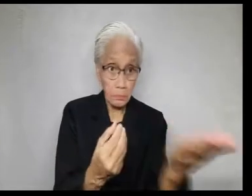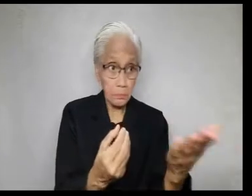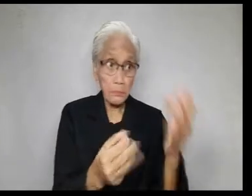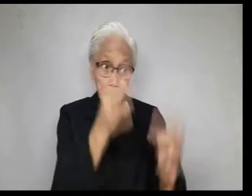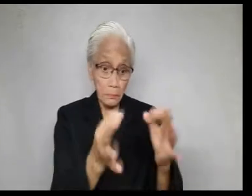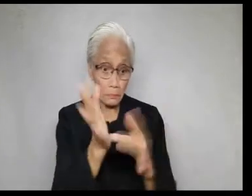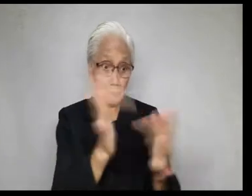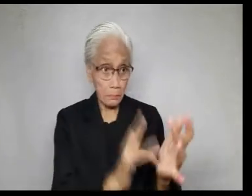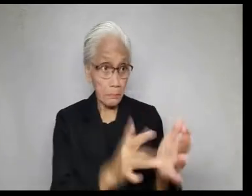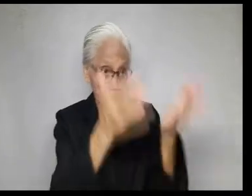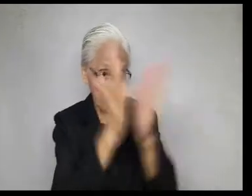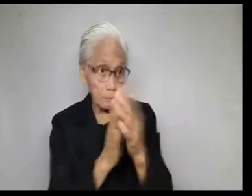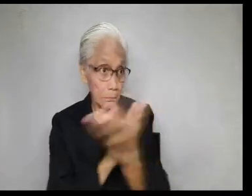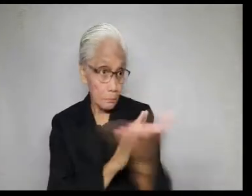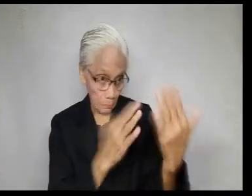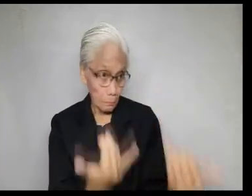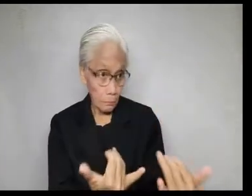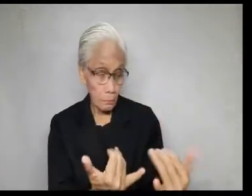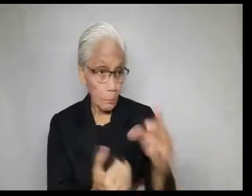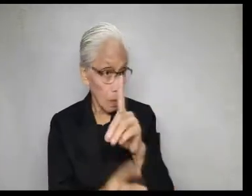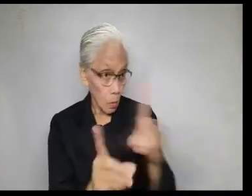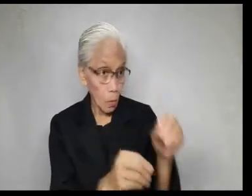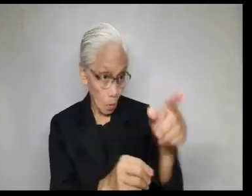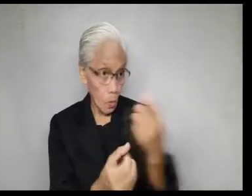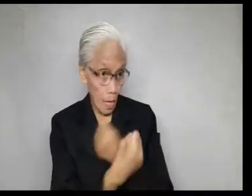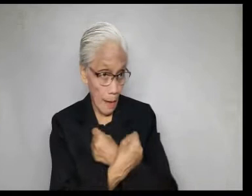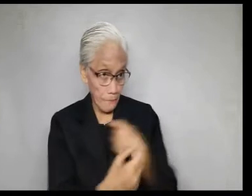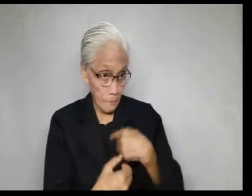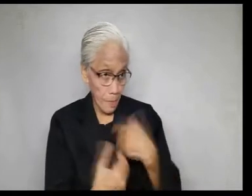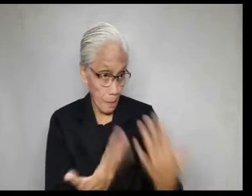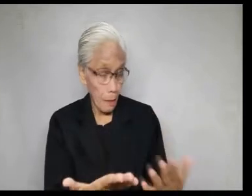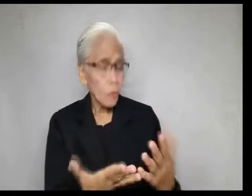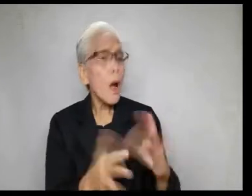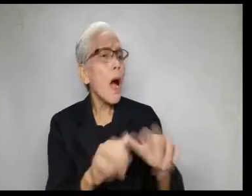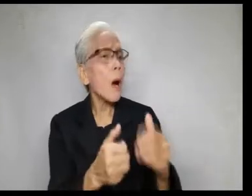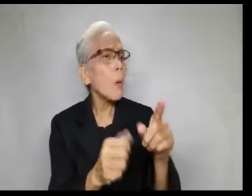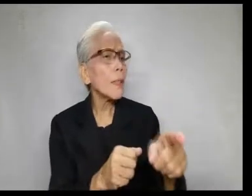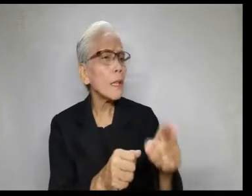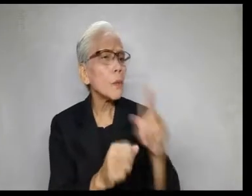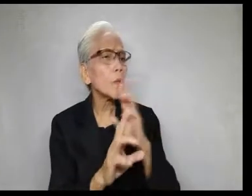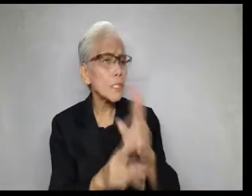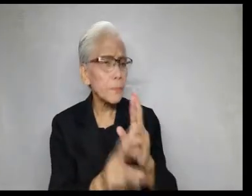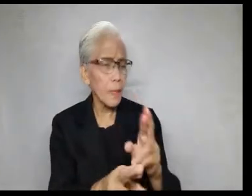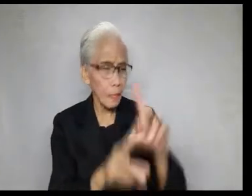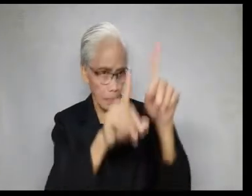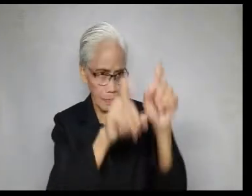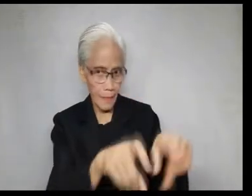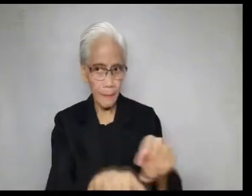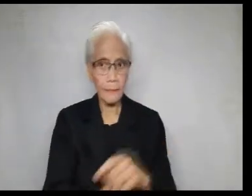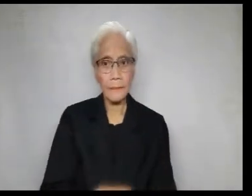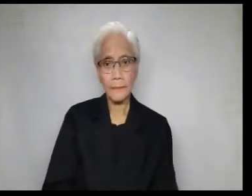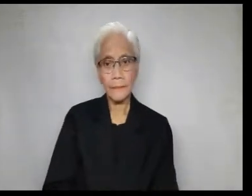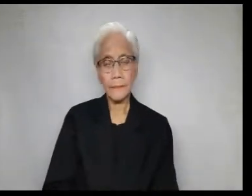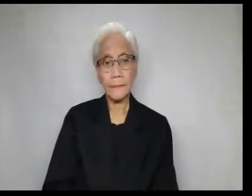my friends? Should Jesus ask you now, "Do you love me, my child?" How would you